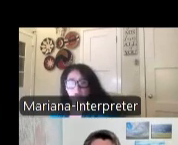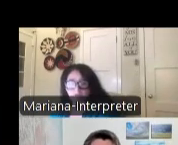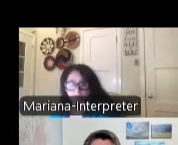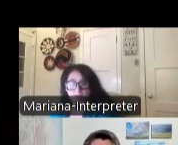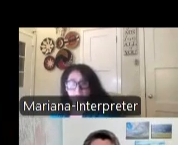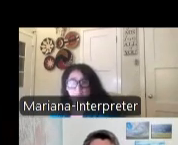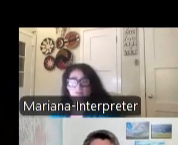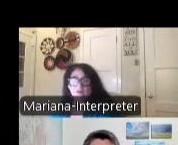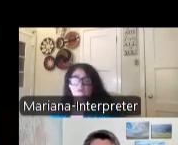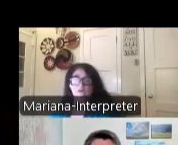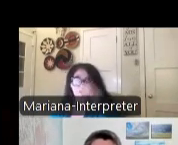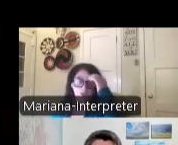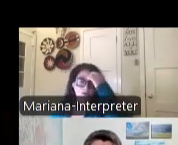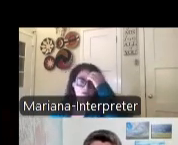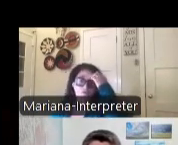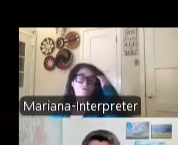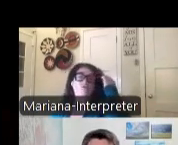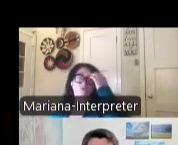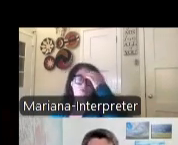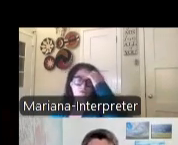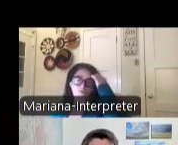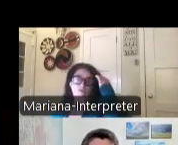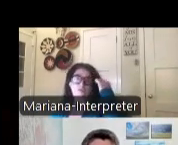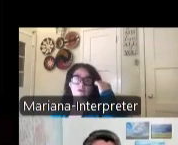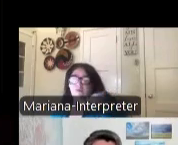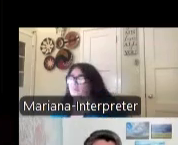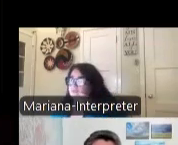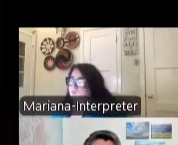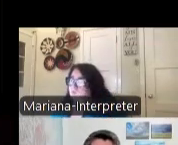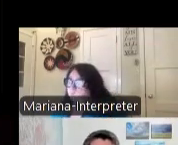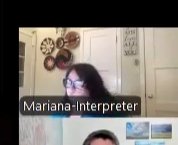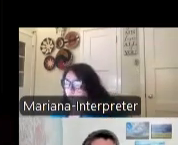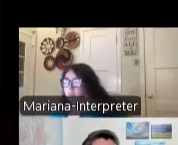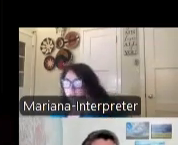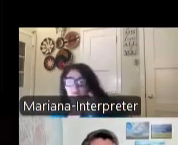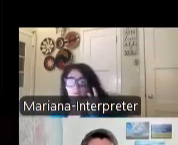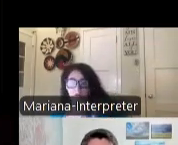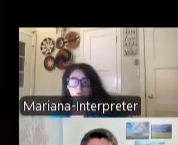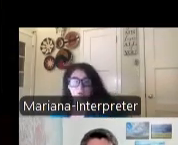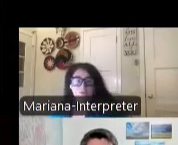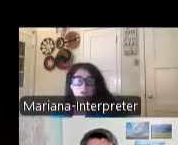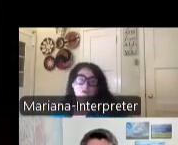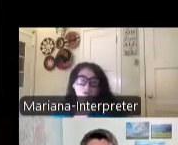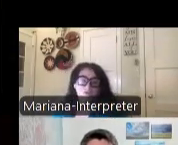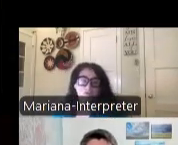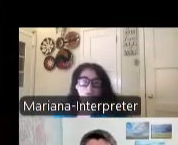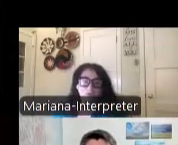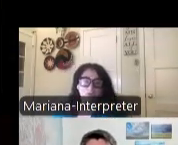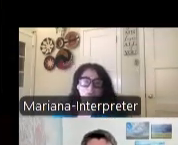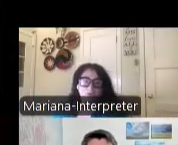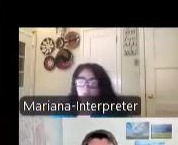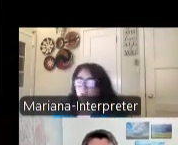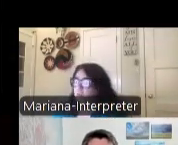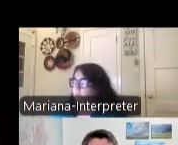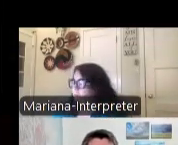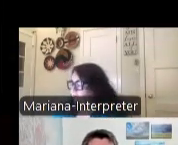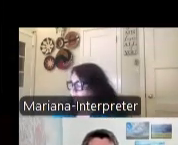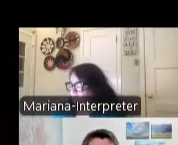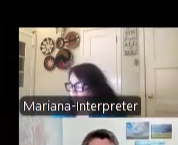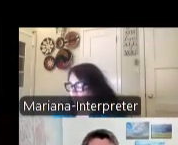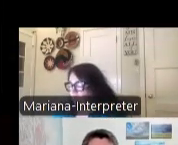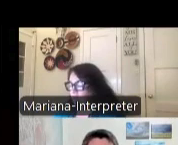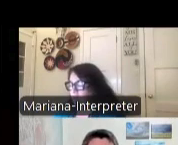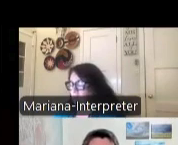reduce the risks. And we're starting to do many of those things, but we haven't yet implemented a lot of these interventions at the scale that we would